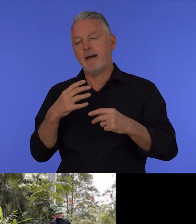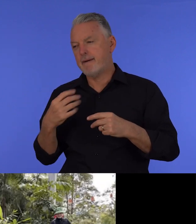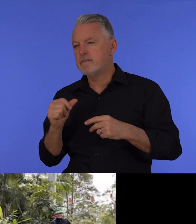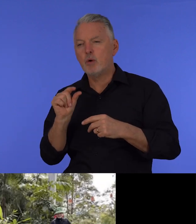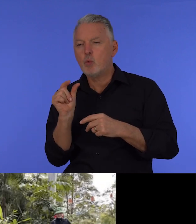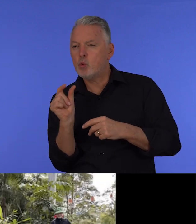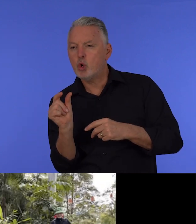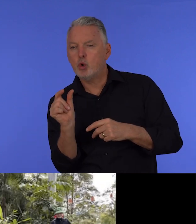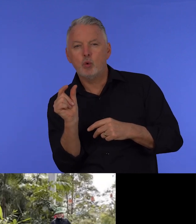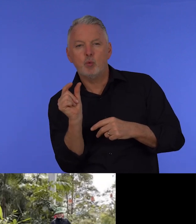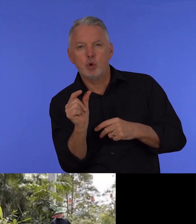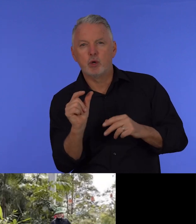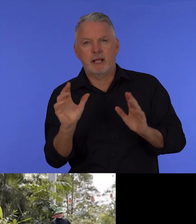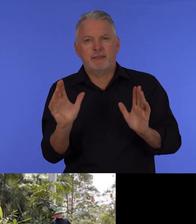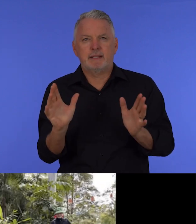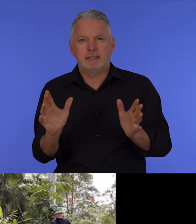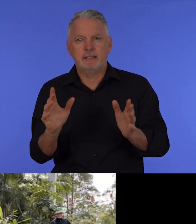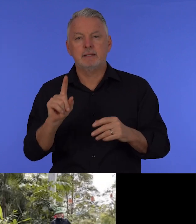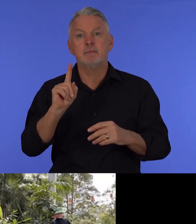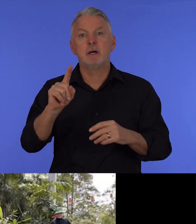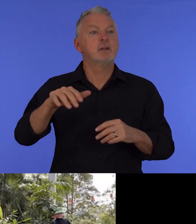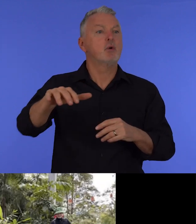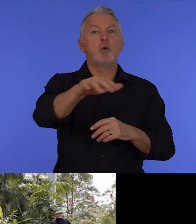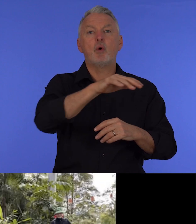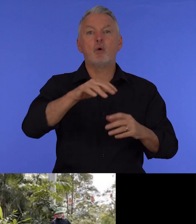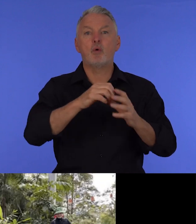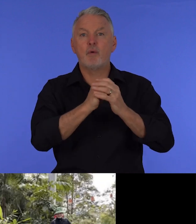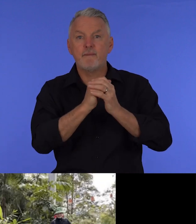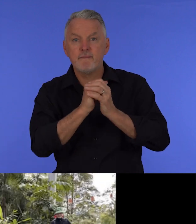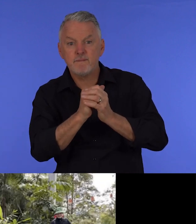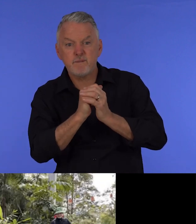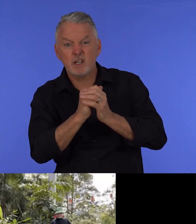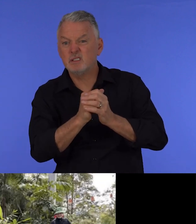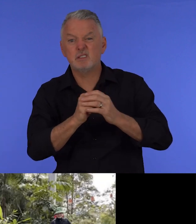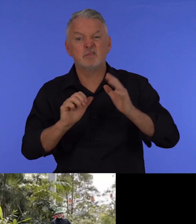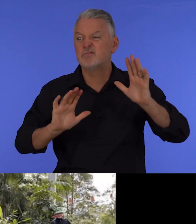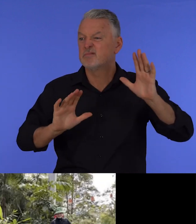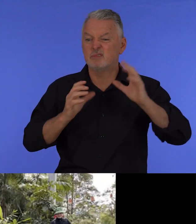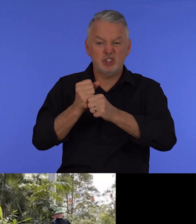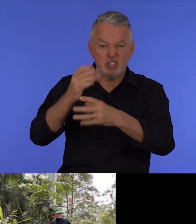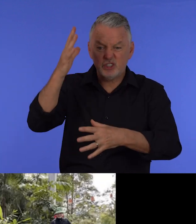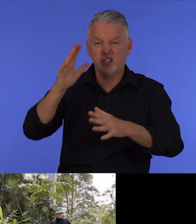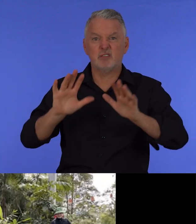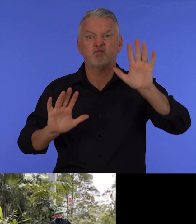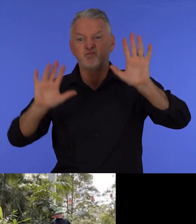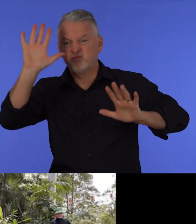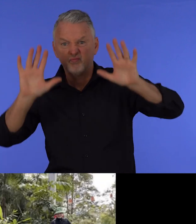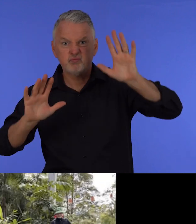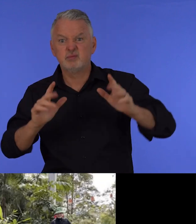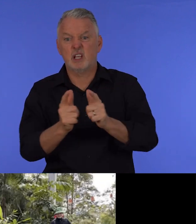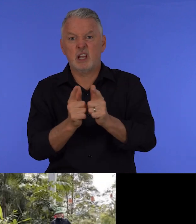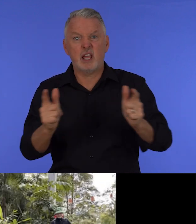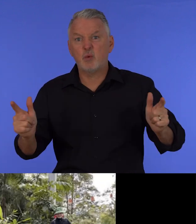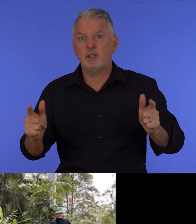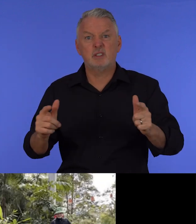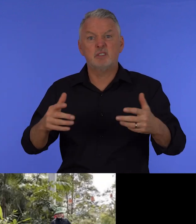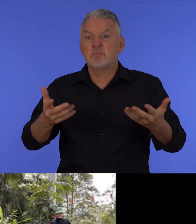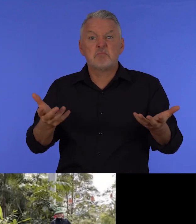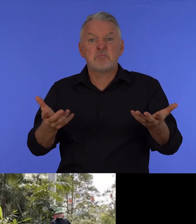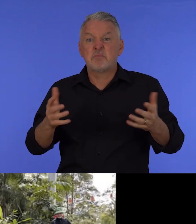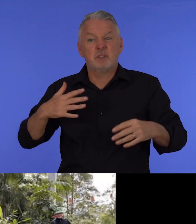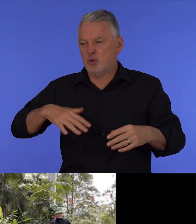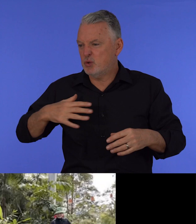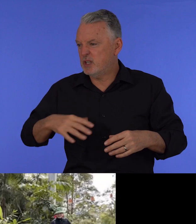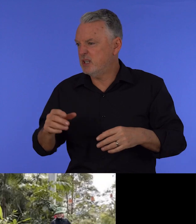Yet his friends at Scouts just seem to have their own language. He can head off with them and they have their own little signs and jokes and